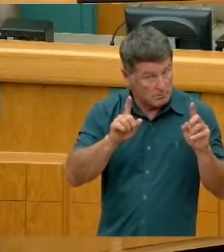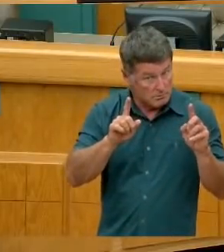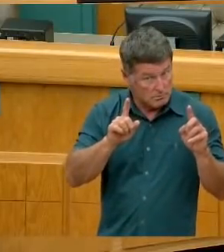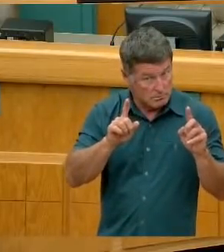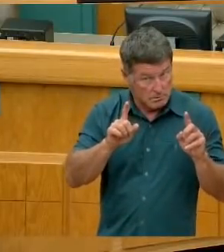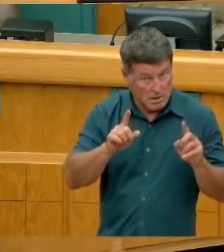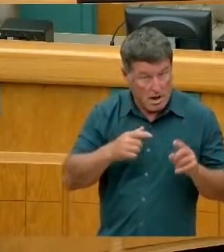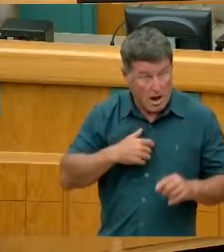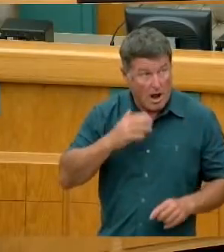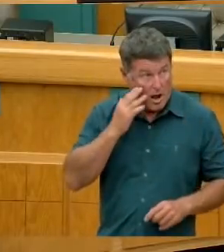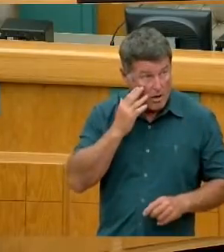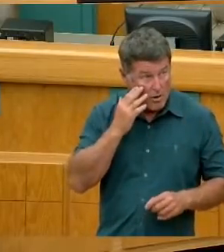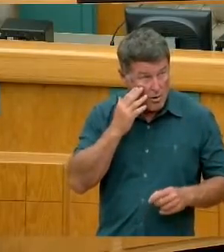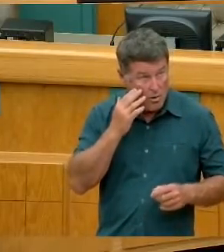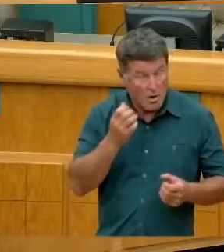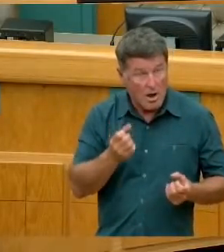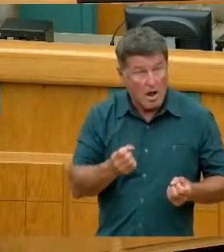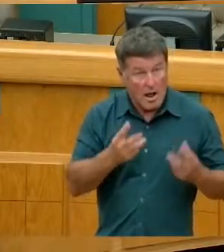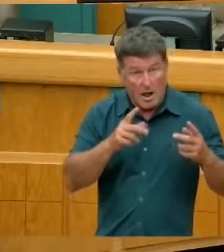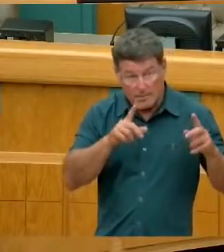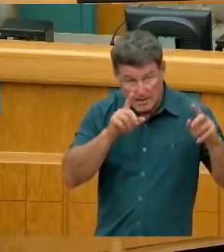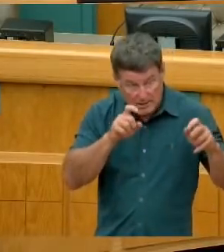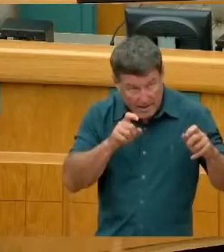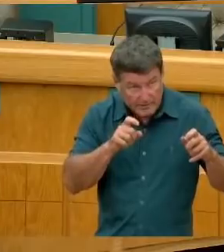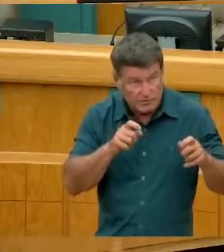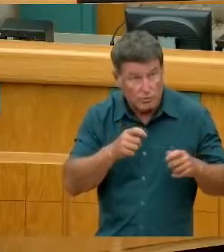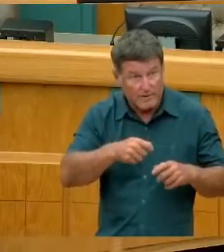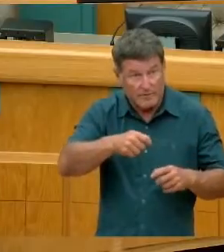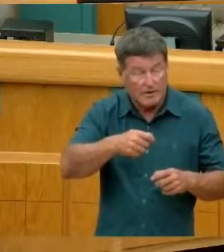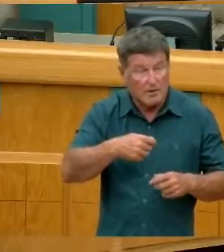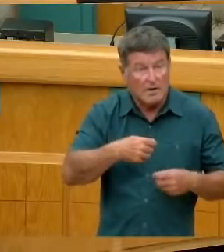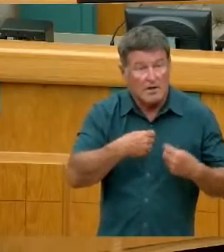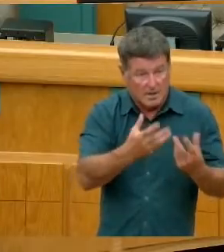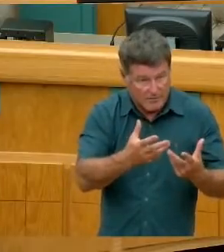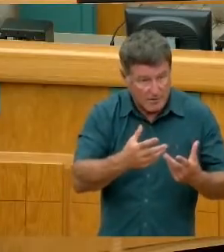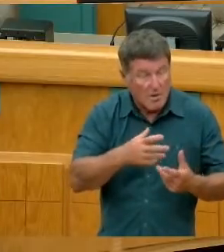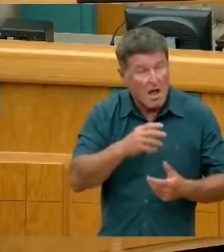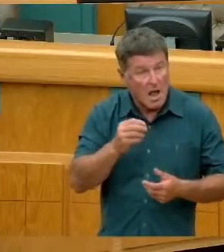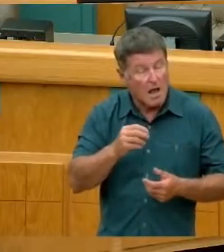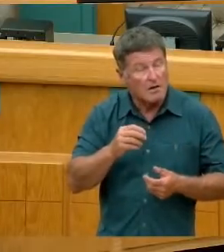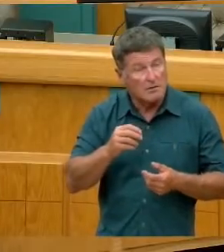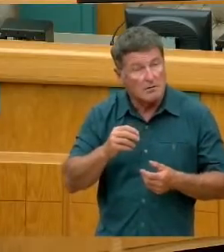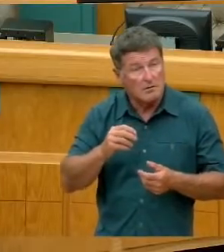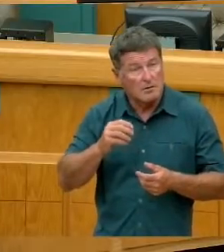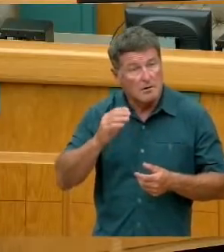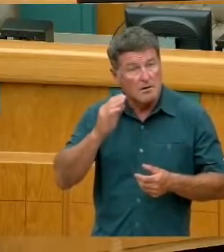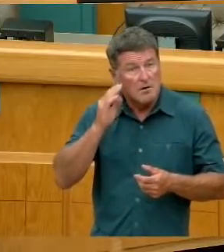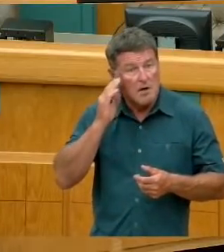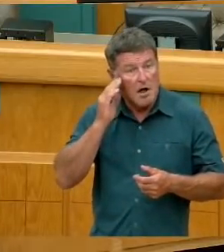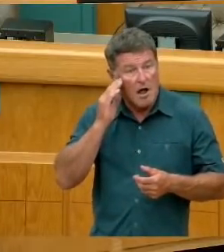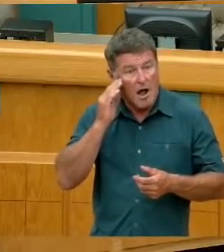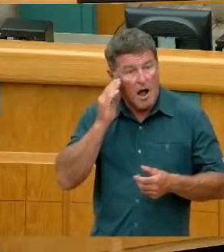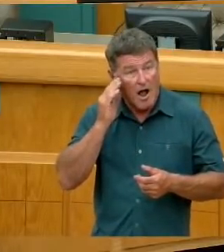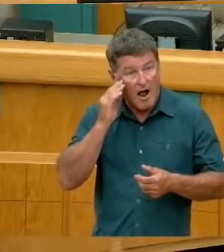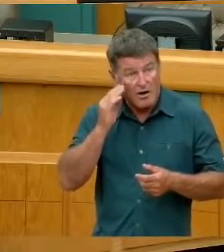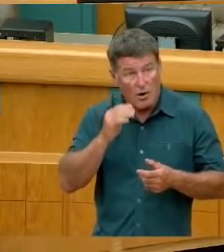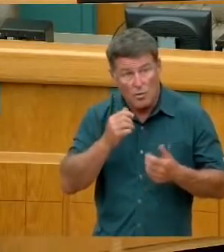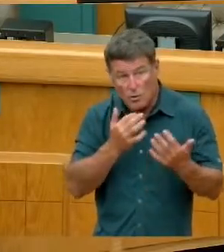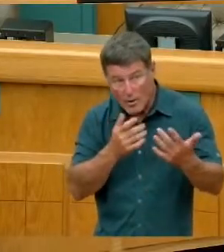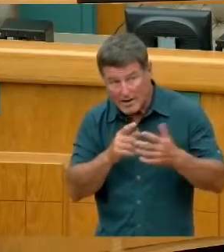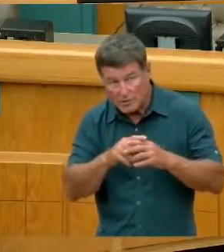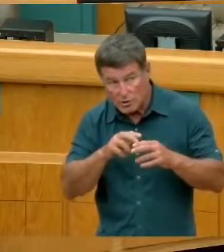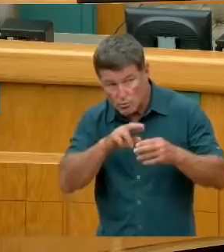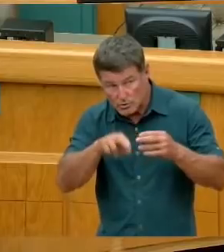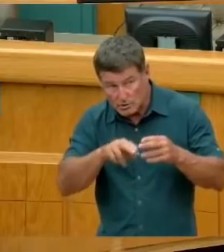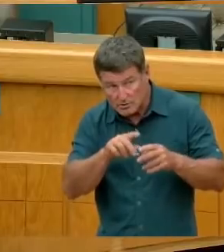know and how many people we've just tested and how many tests we're waiting on, that number has the possibility of yet be